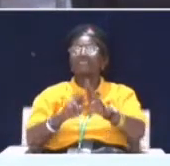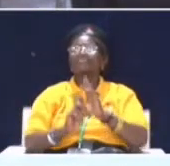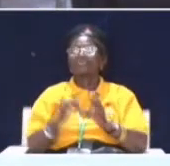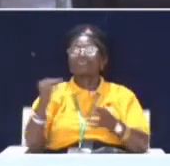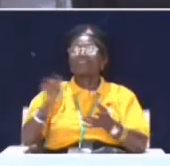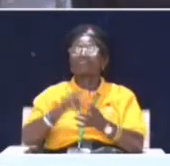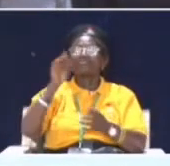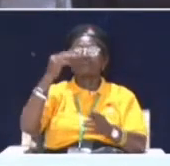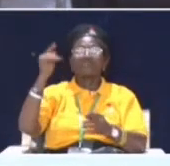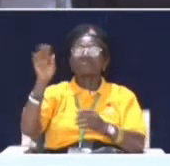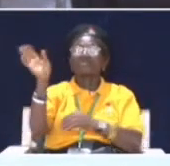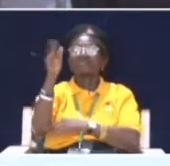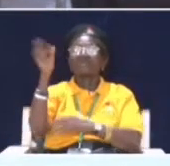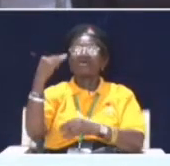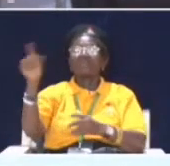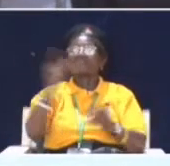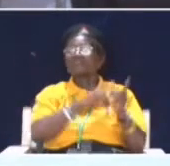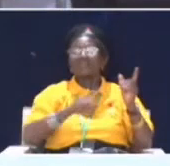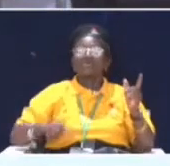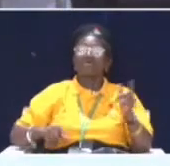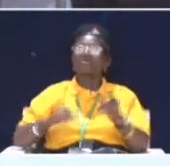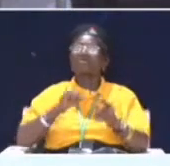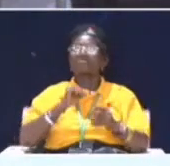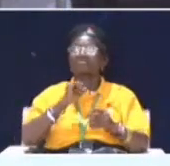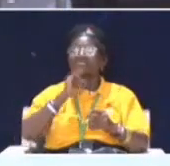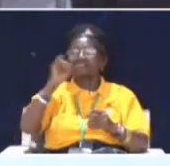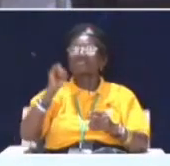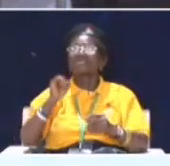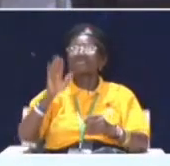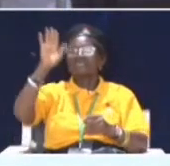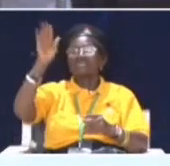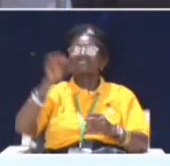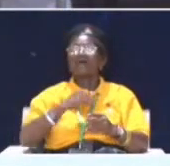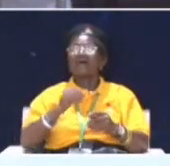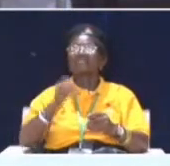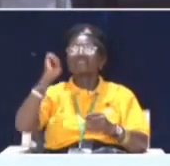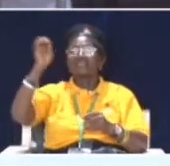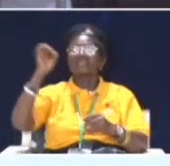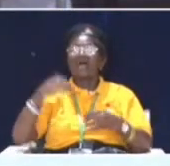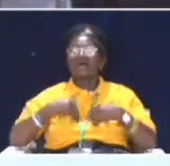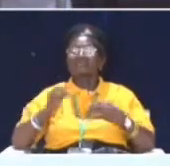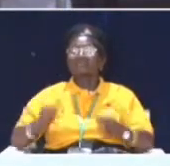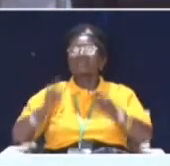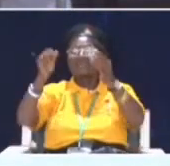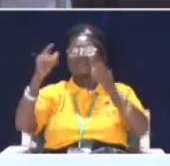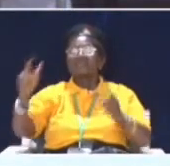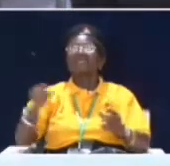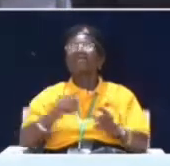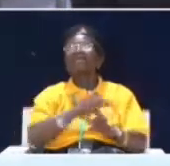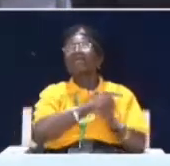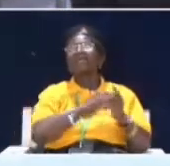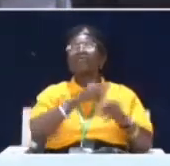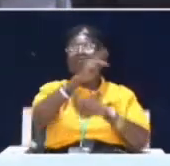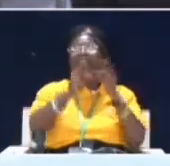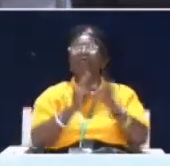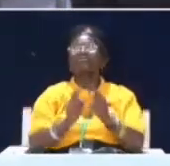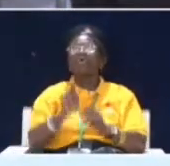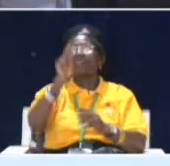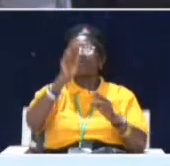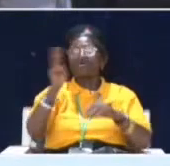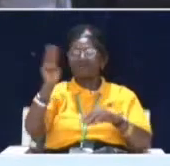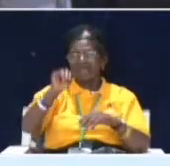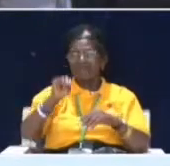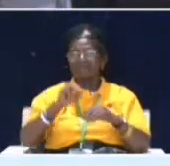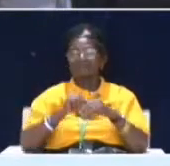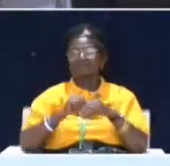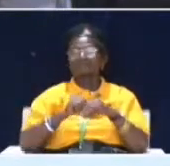the pillars of the earth are the Lord's, and he has set the world upon them. Ó gbé tálákà sókè láti